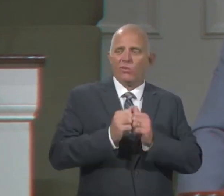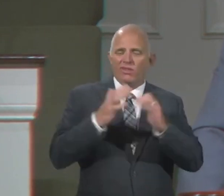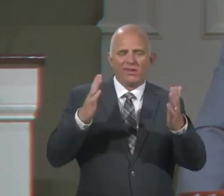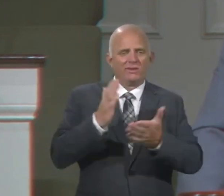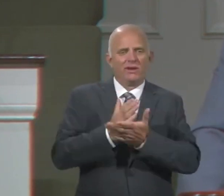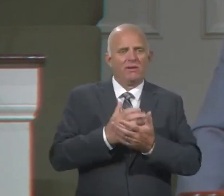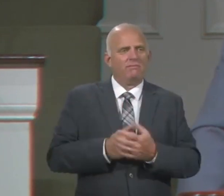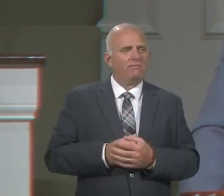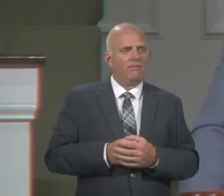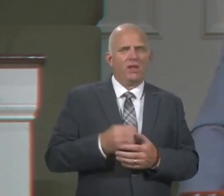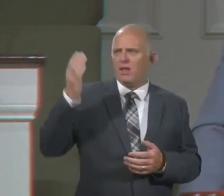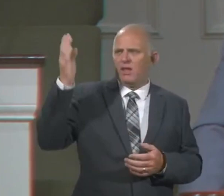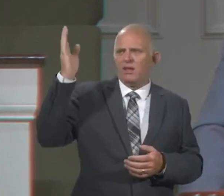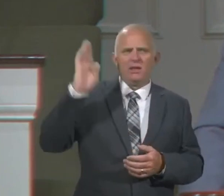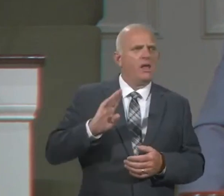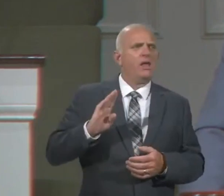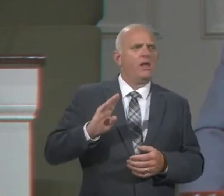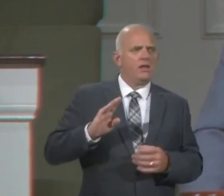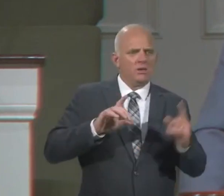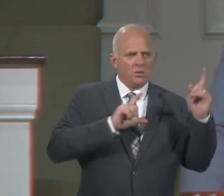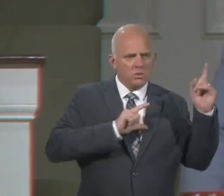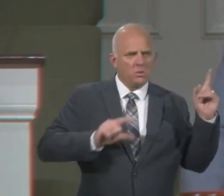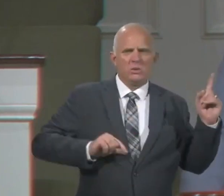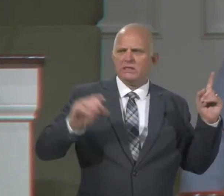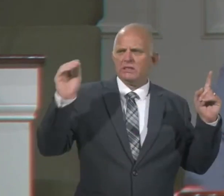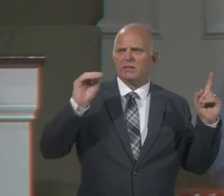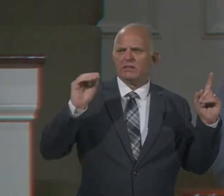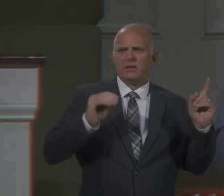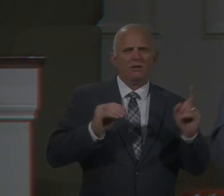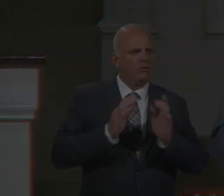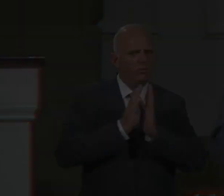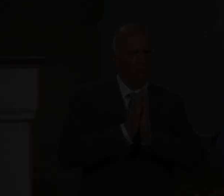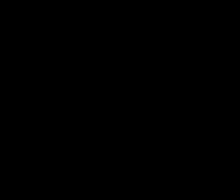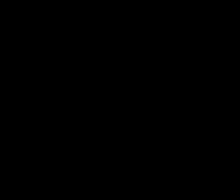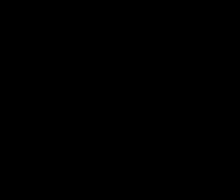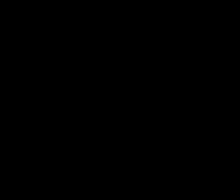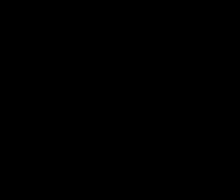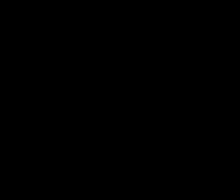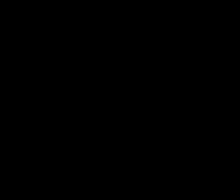God, Lord, teach us to pray. Let's bow our heads and close our eyes. Father,